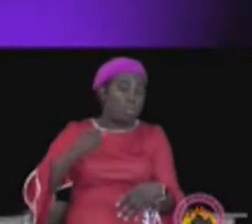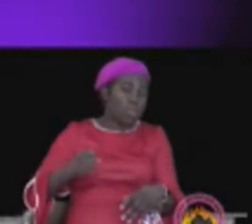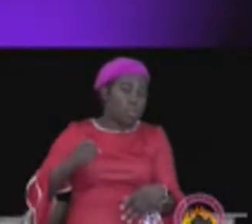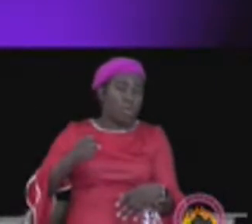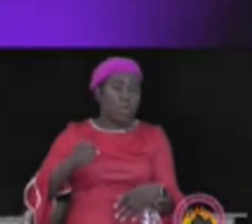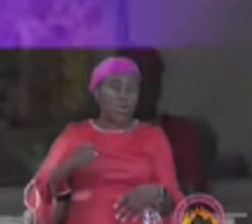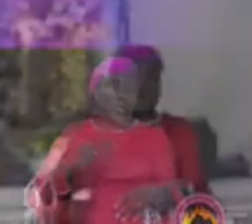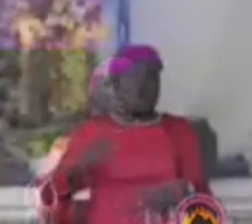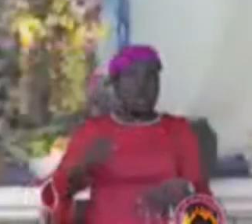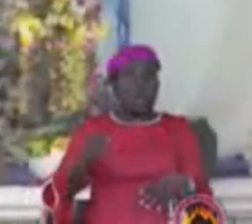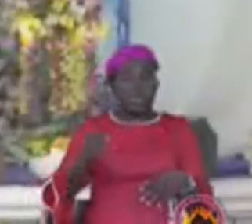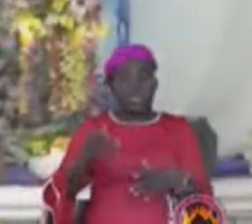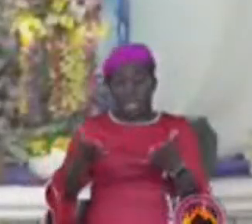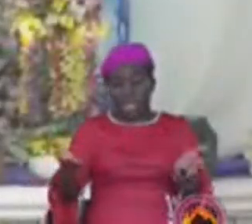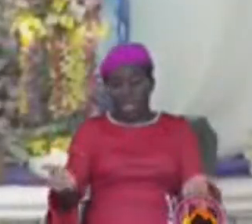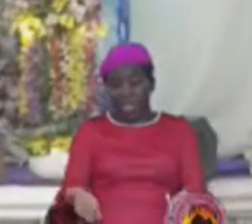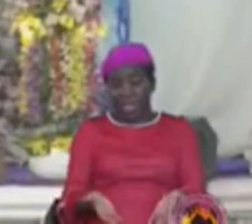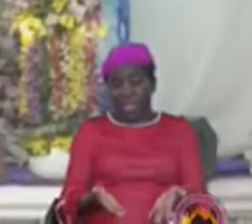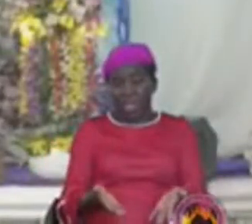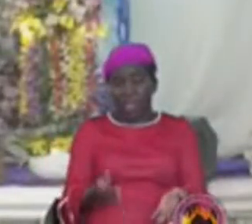she thought.